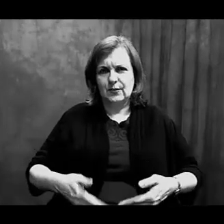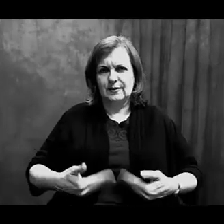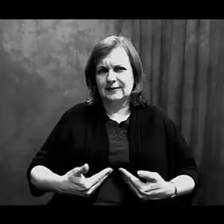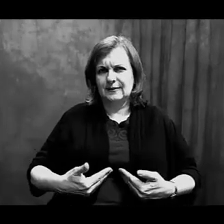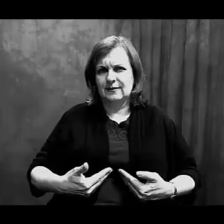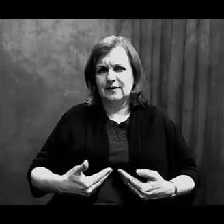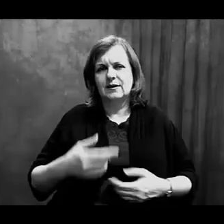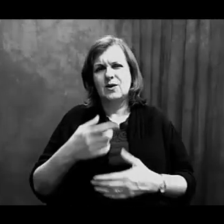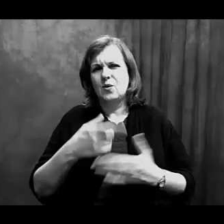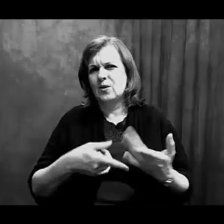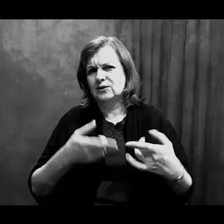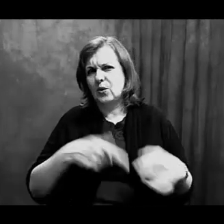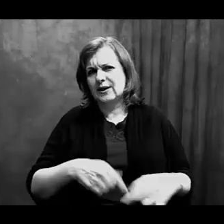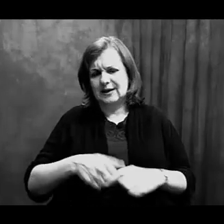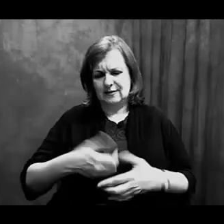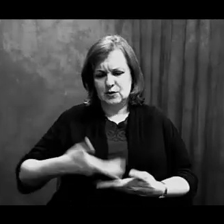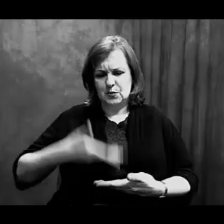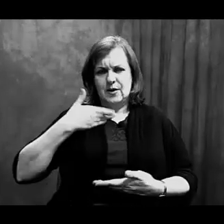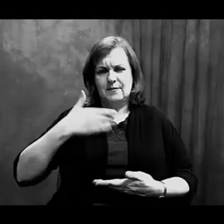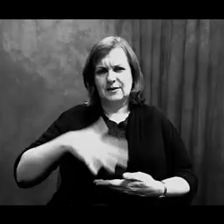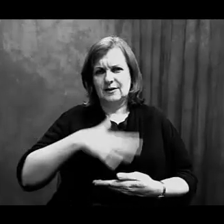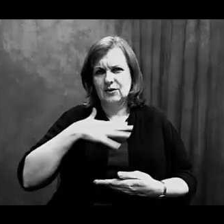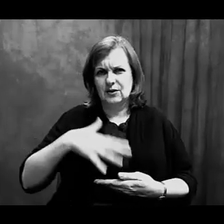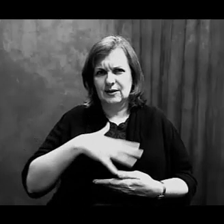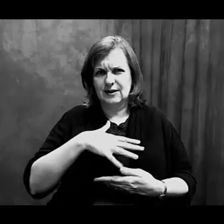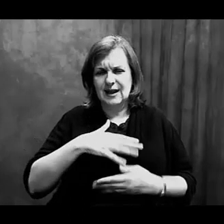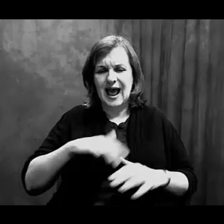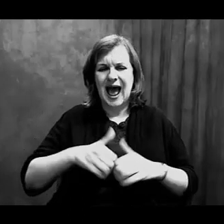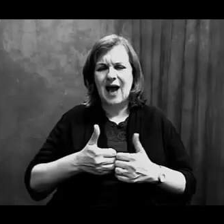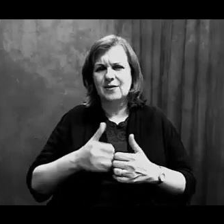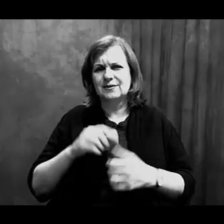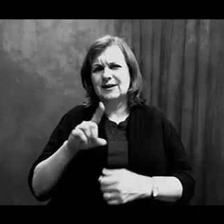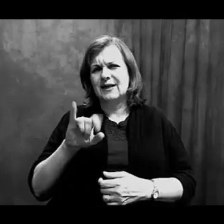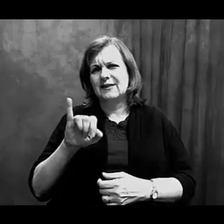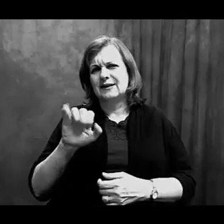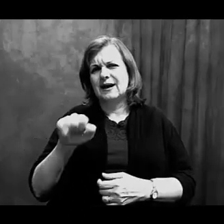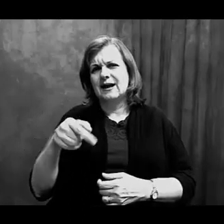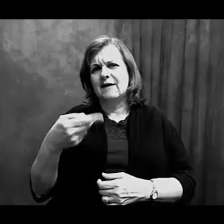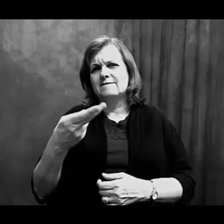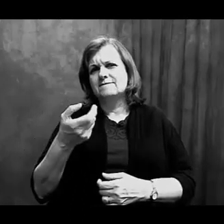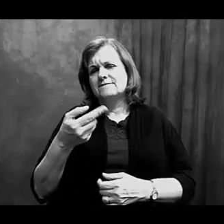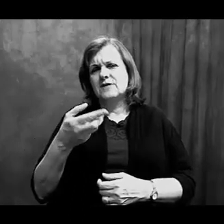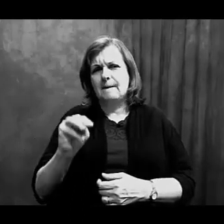What is going on? How does the diaphragm actually move?